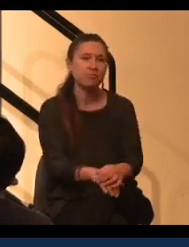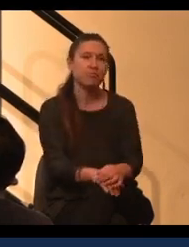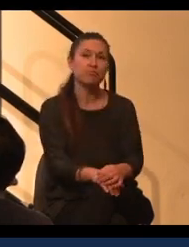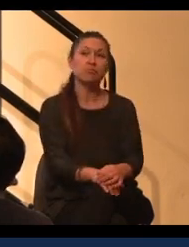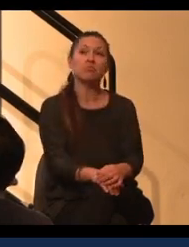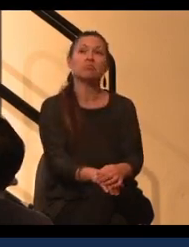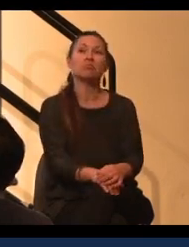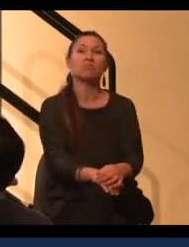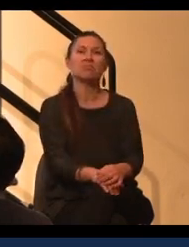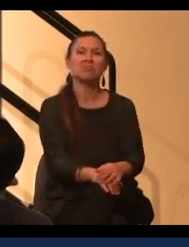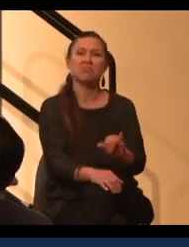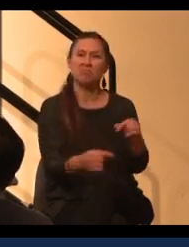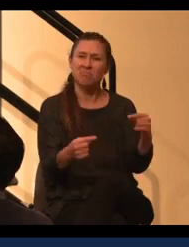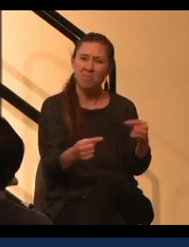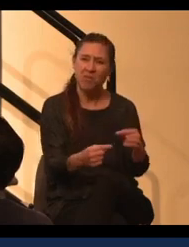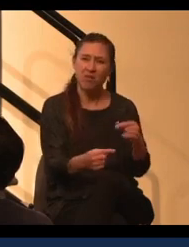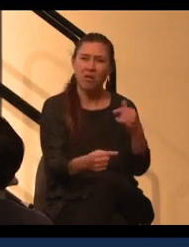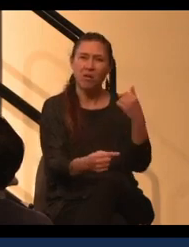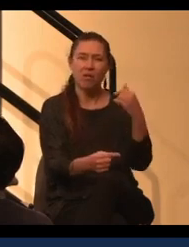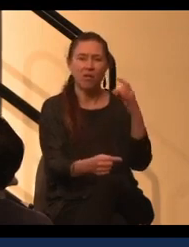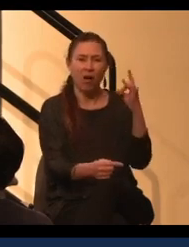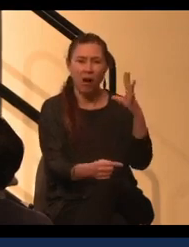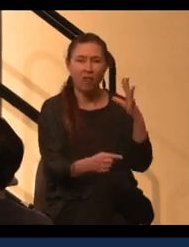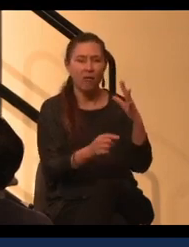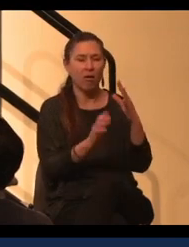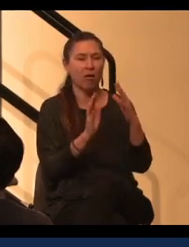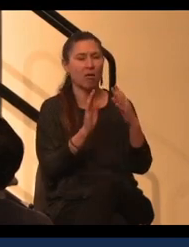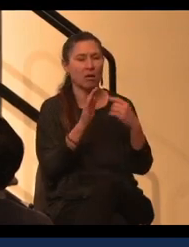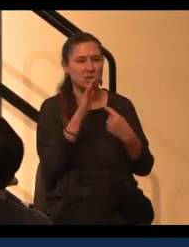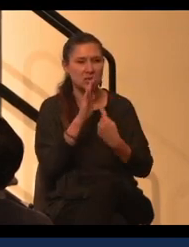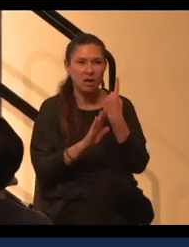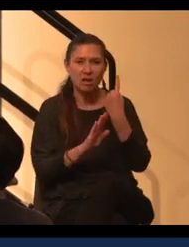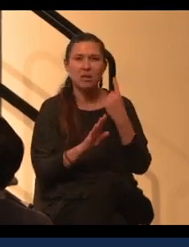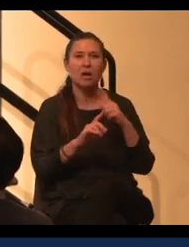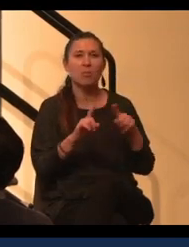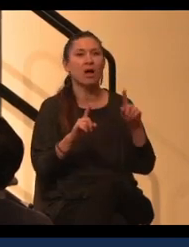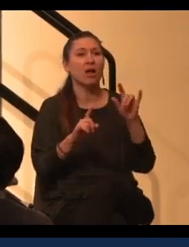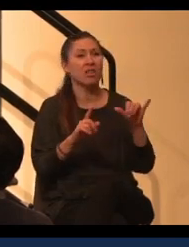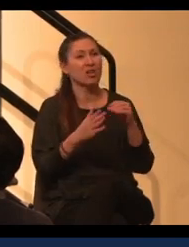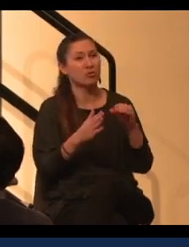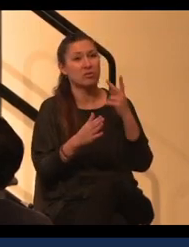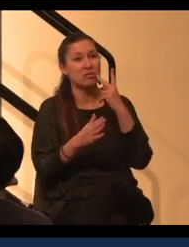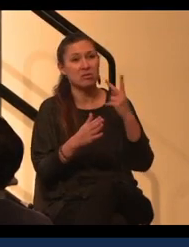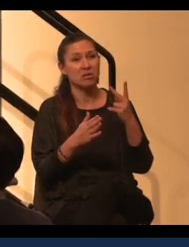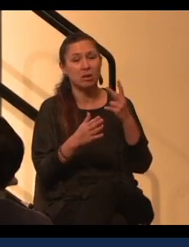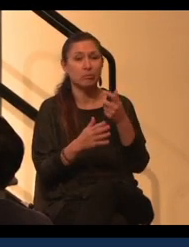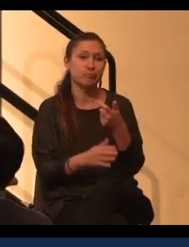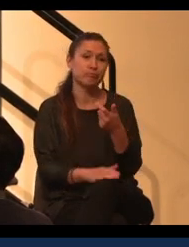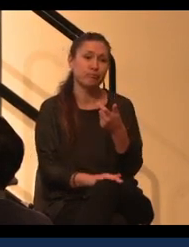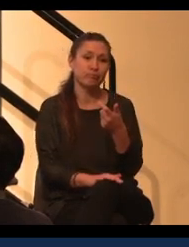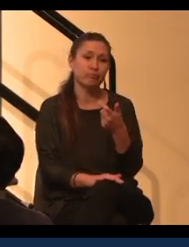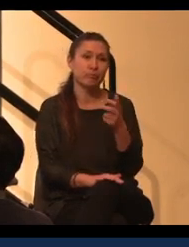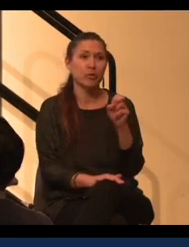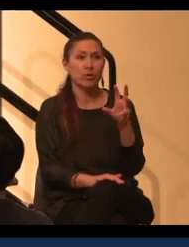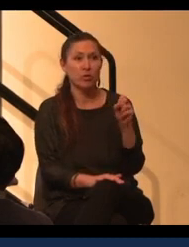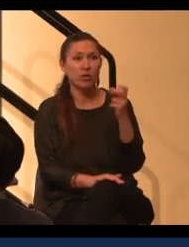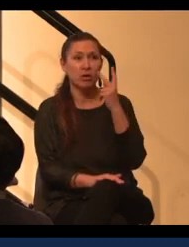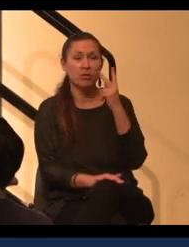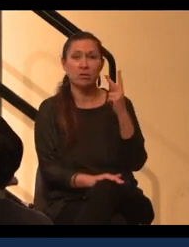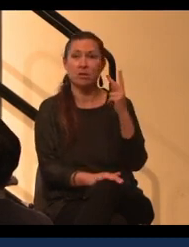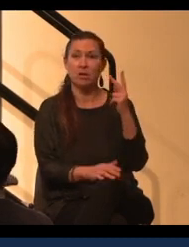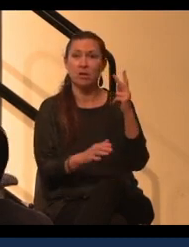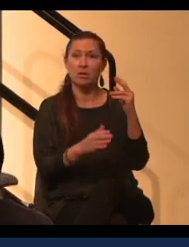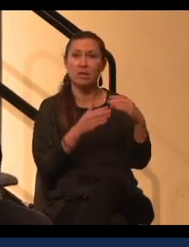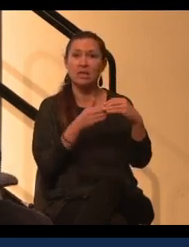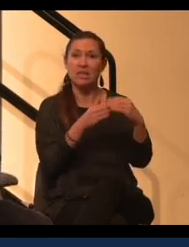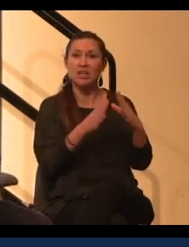these are painful, but I think it's also important to recognize that these are what our students see on the news. They hear this from our leaders, that they see